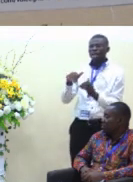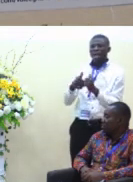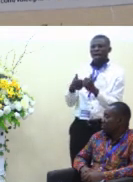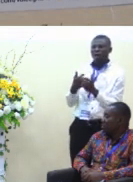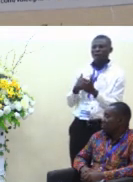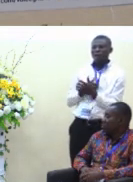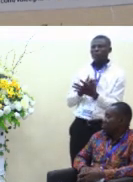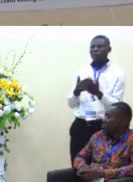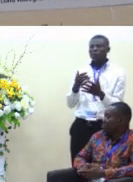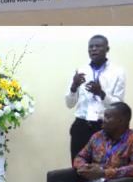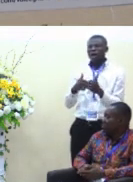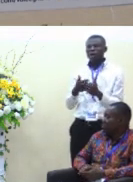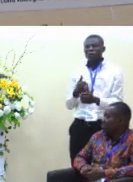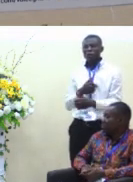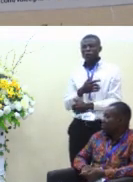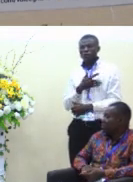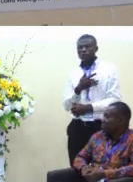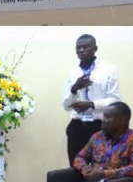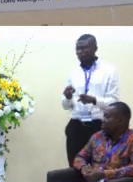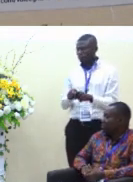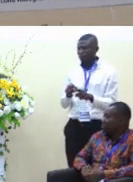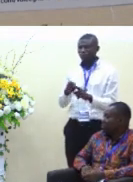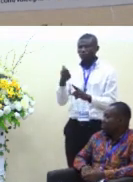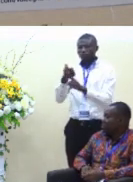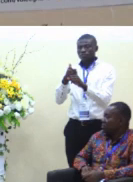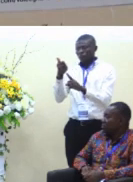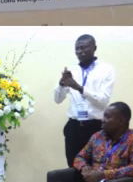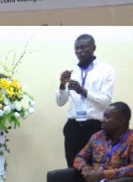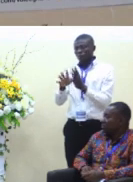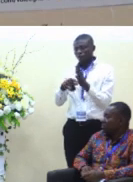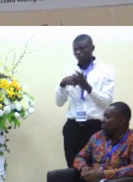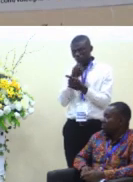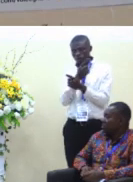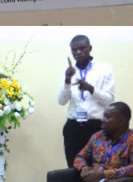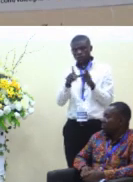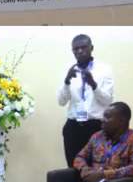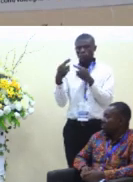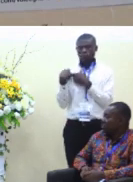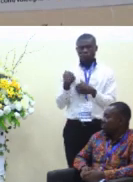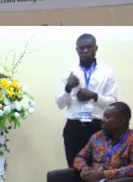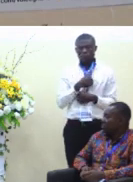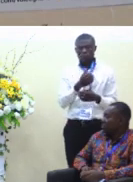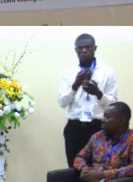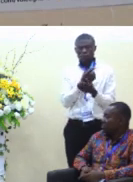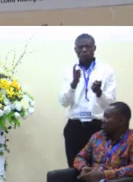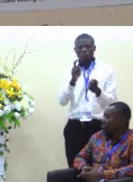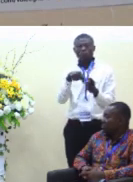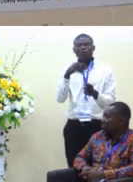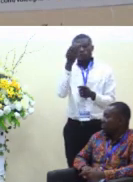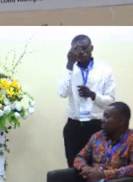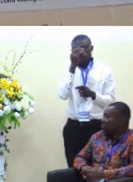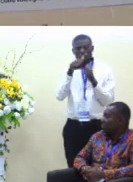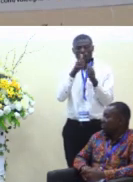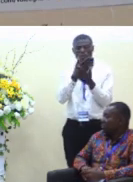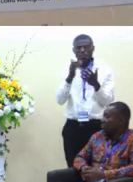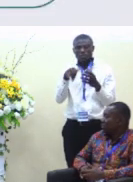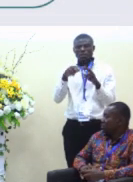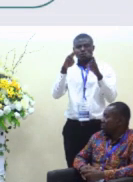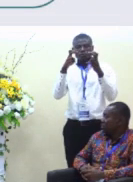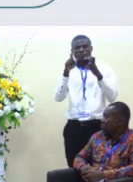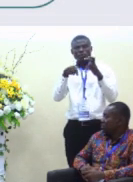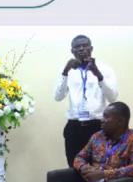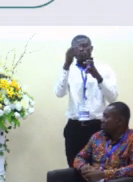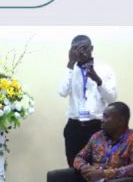how we feel. And then they advocate and tell duty bearers that we want you to address these issues.